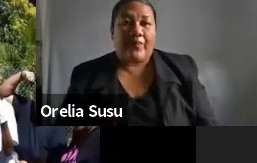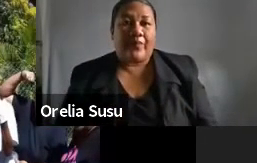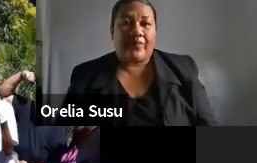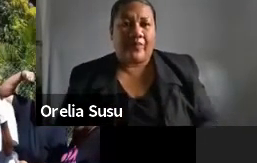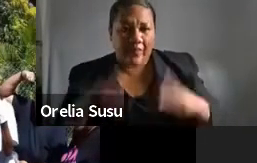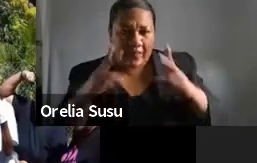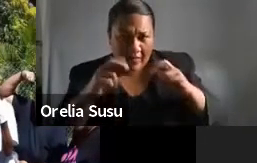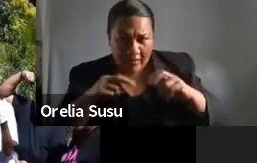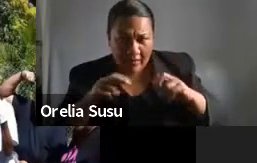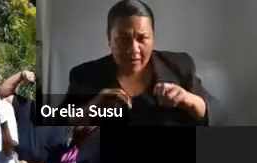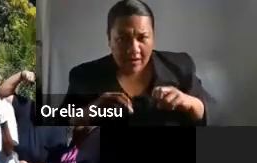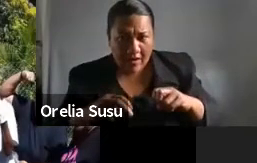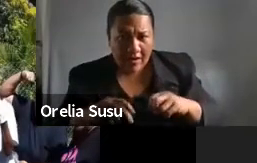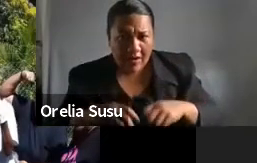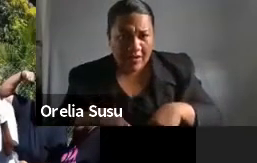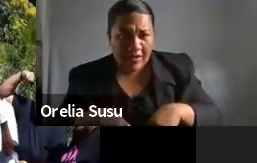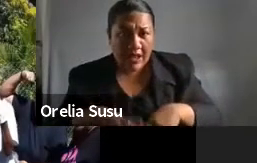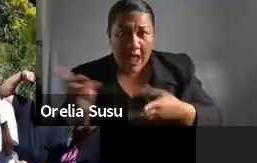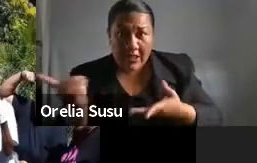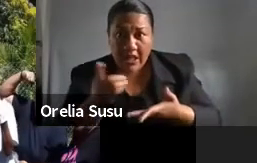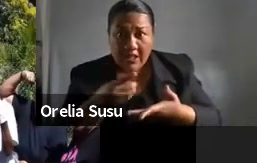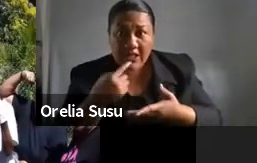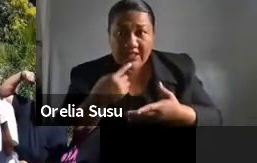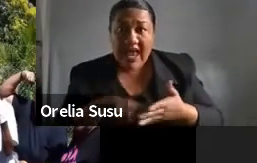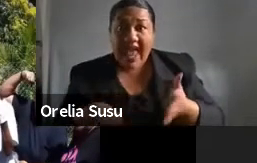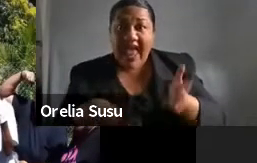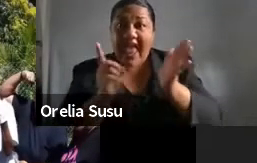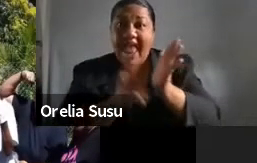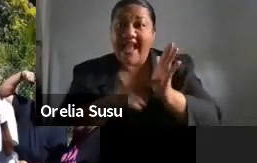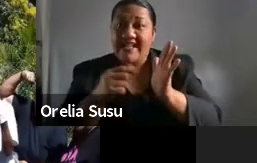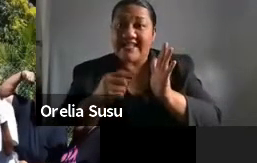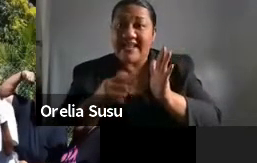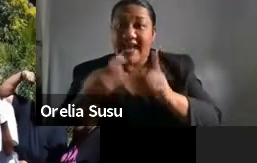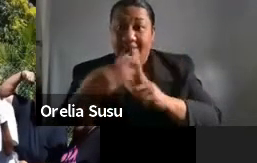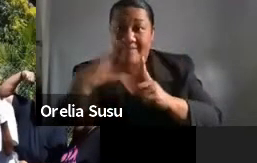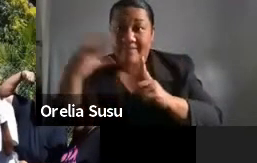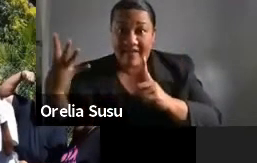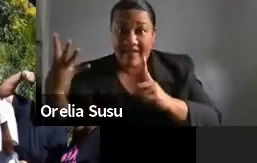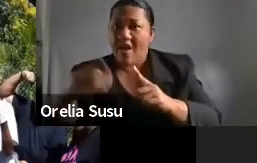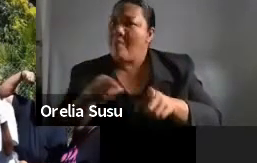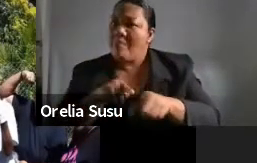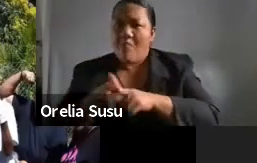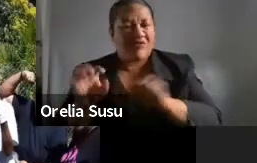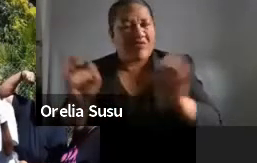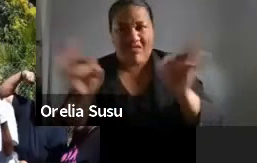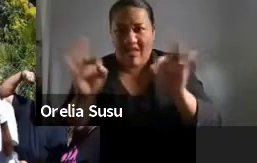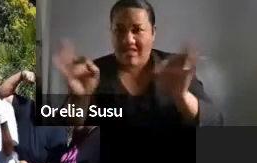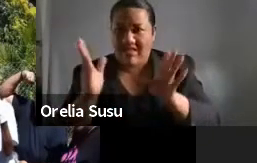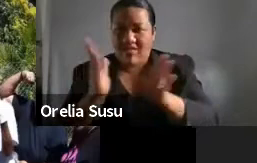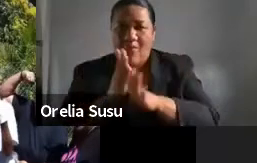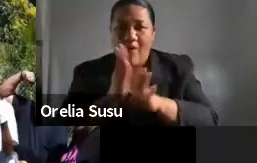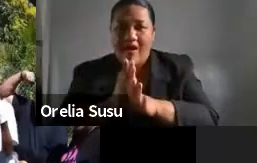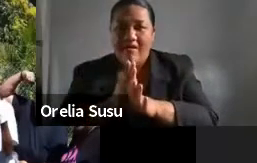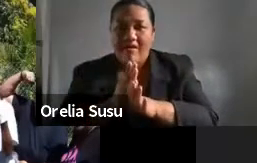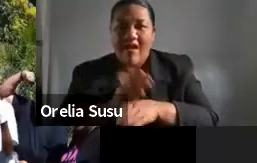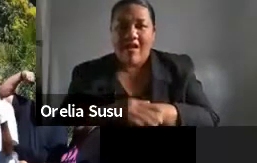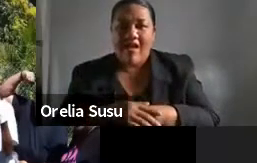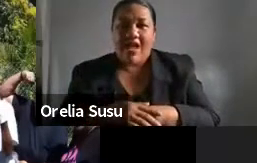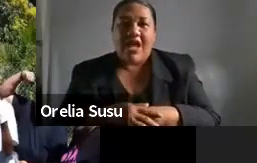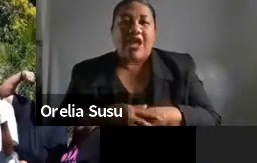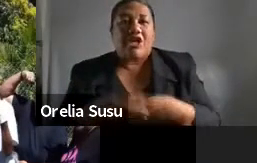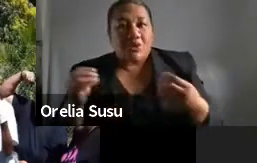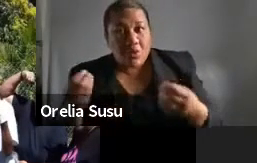was saying that most of LBTI women in Fiji, how they are unemployed. And for us, it's not just about giving them tools for